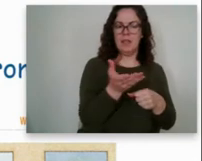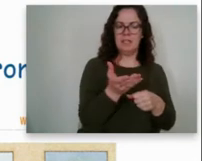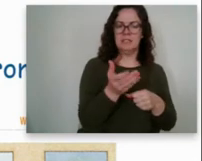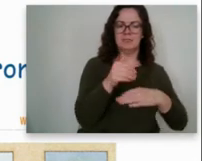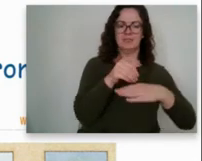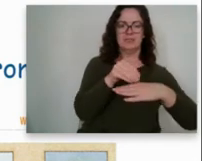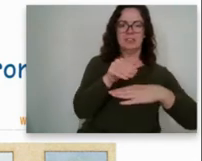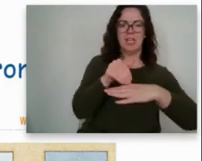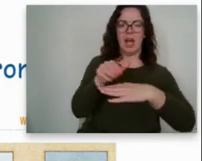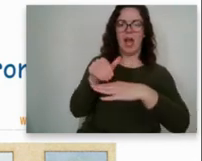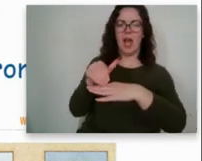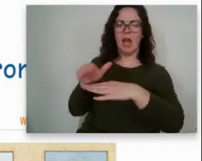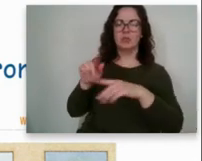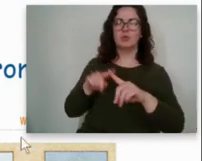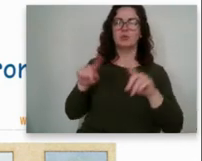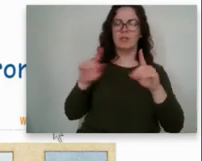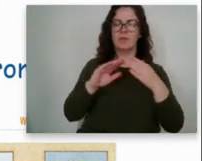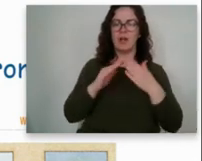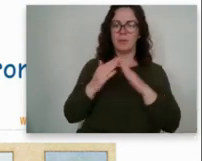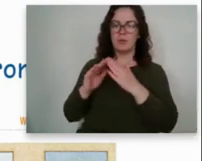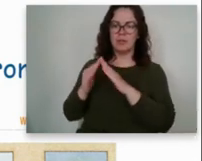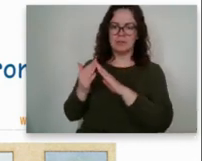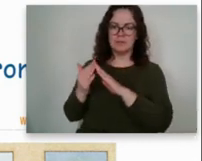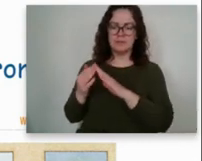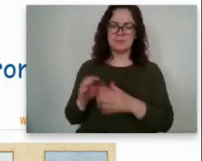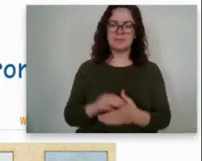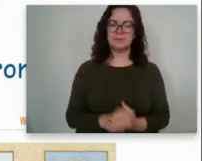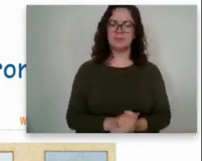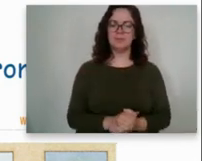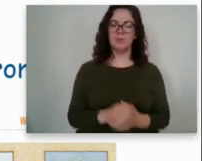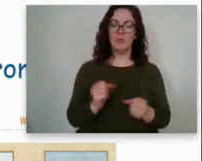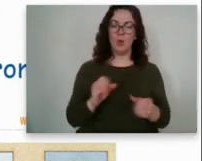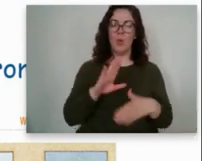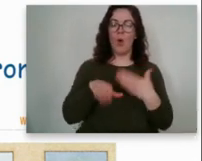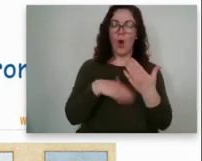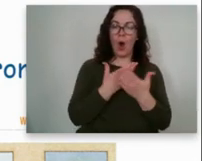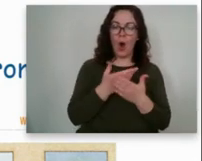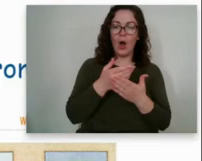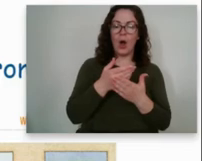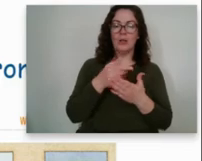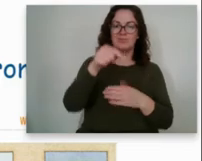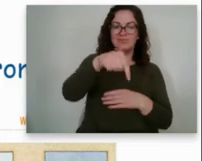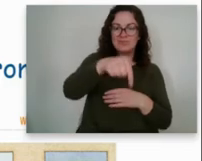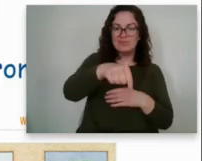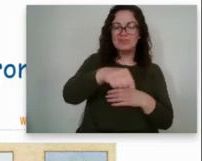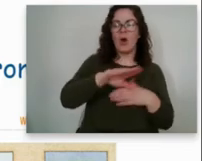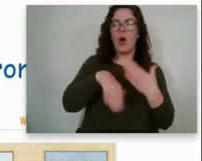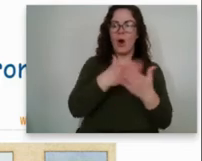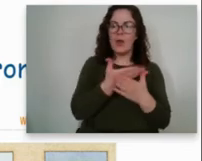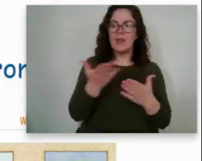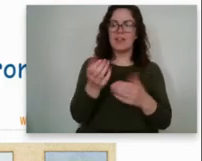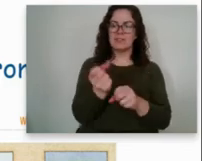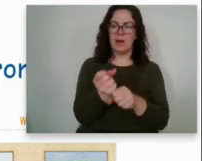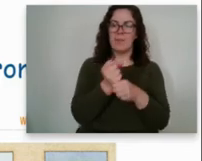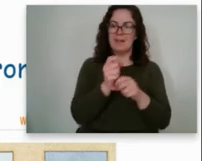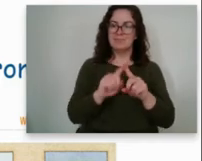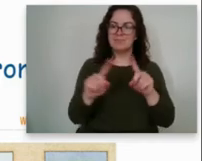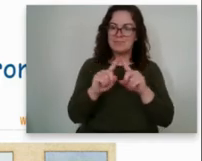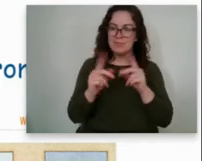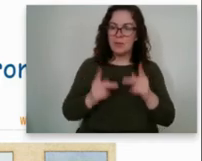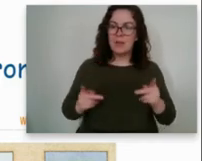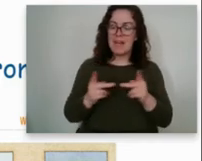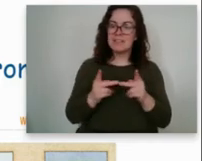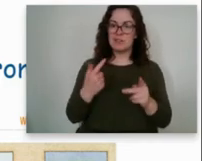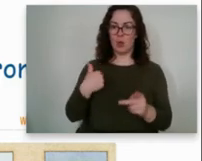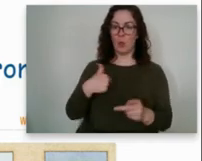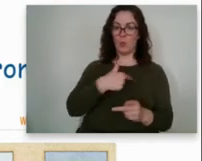where people need and want it. So here's where all these things are produced. But let's say we want oranges,